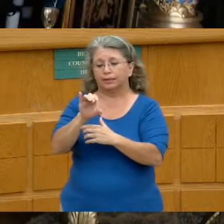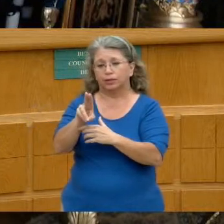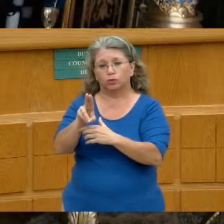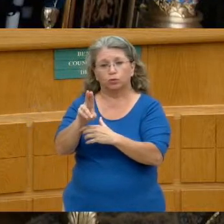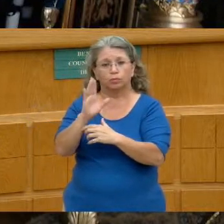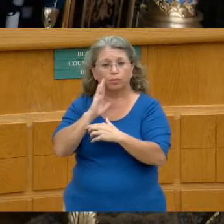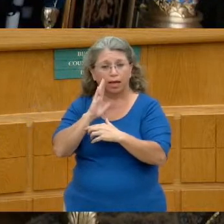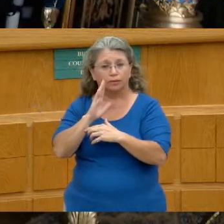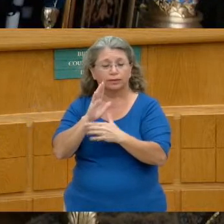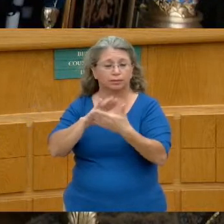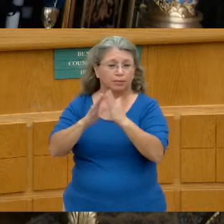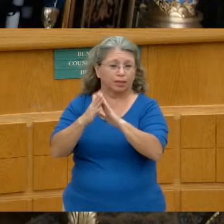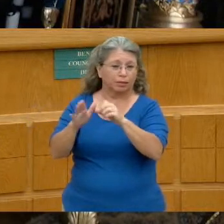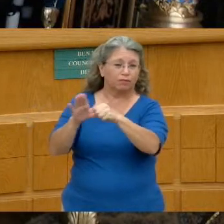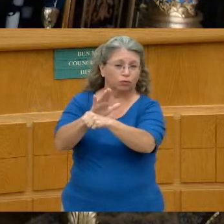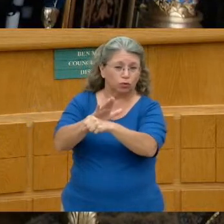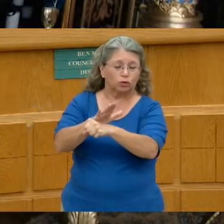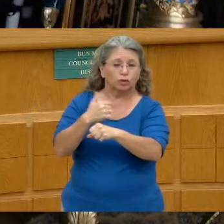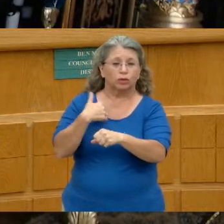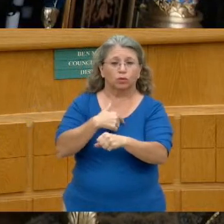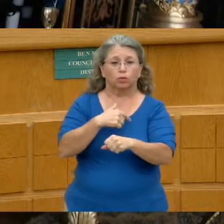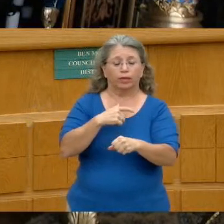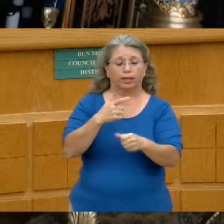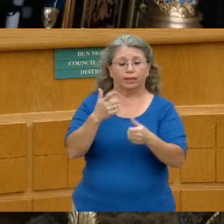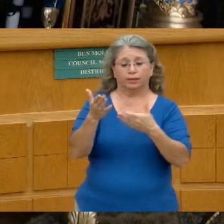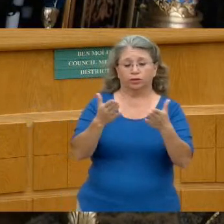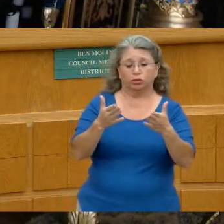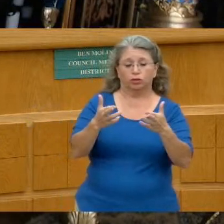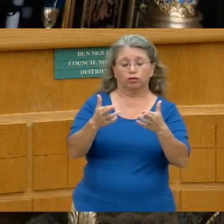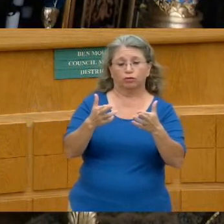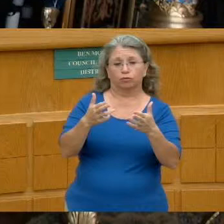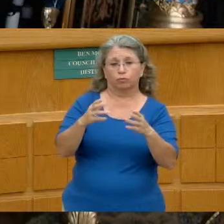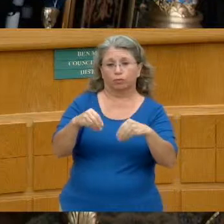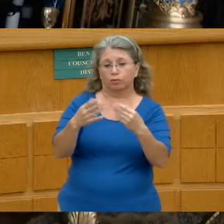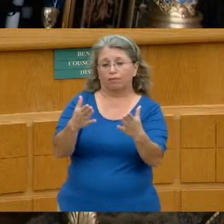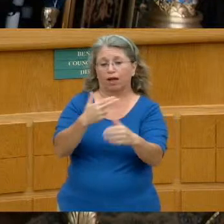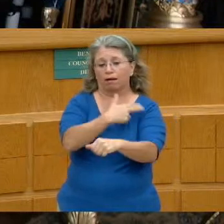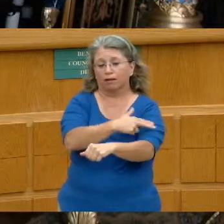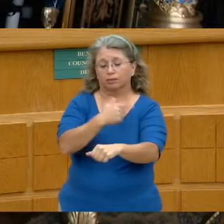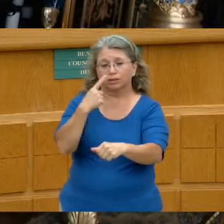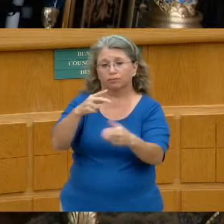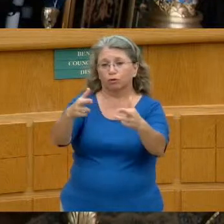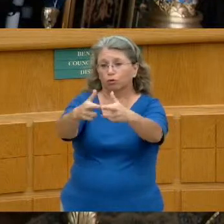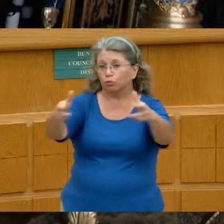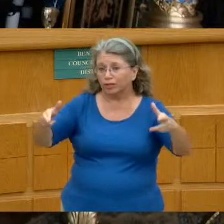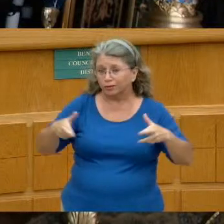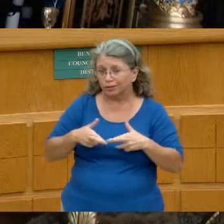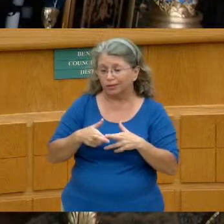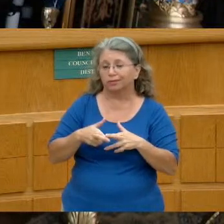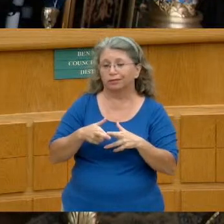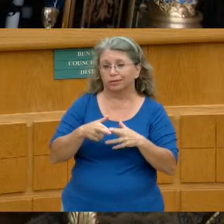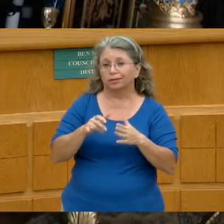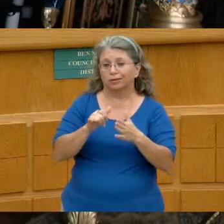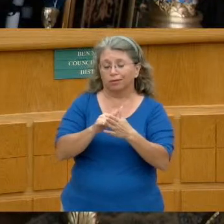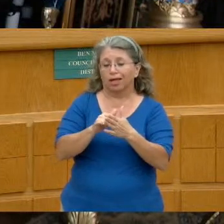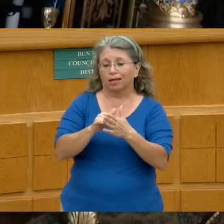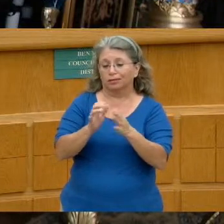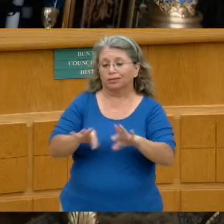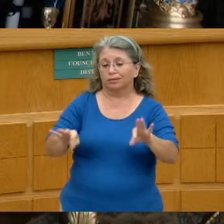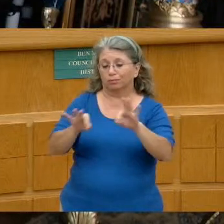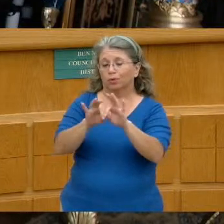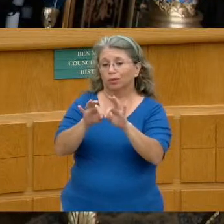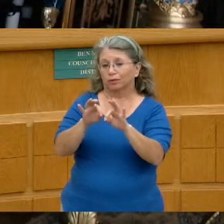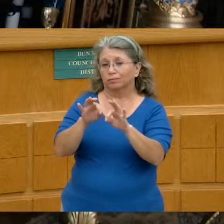a regional provider for healthcare, the issue of hospital capacity is the next subject matter for today. Hospital